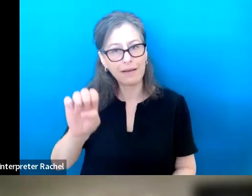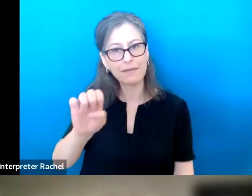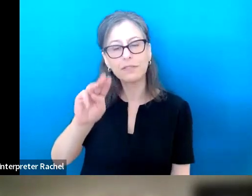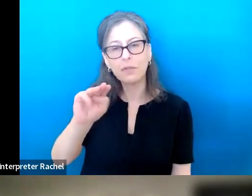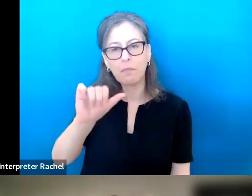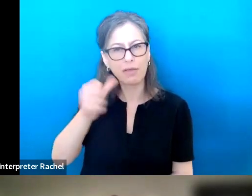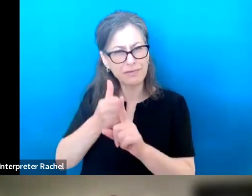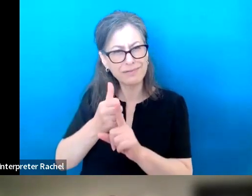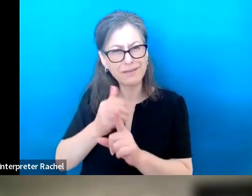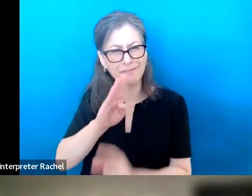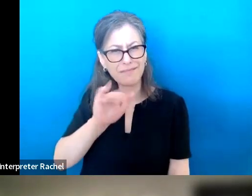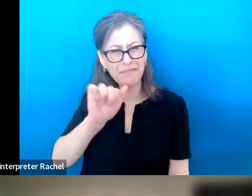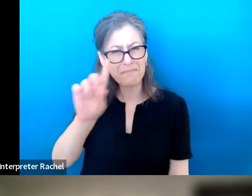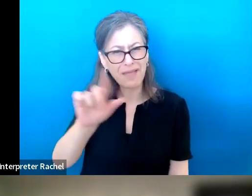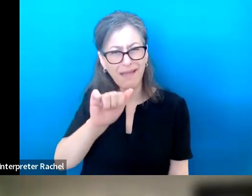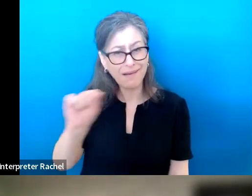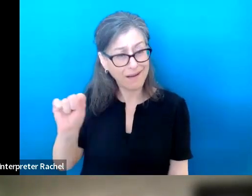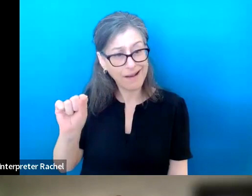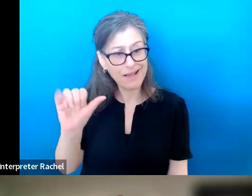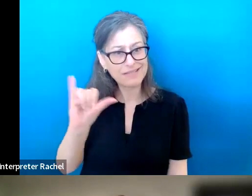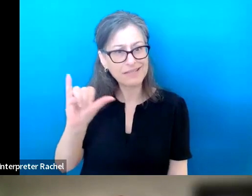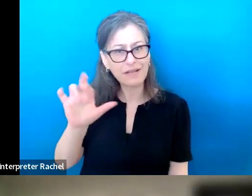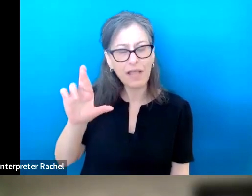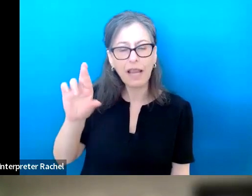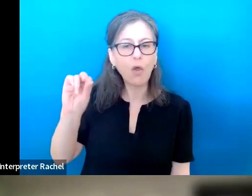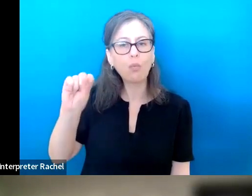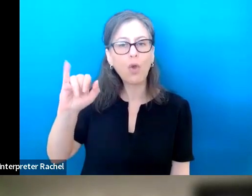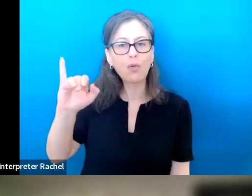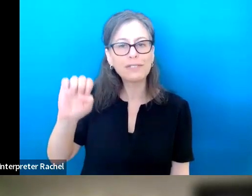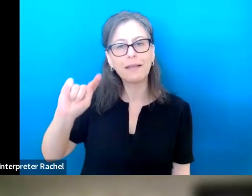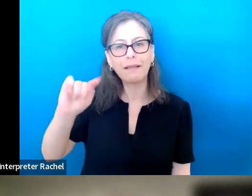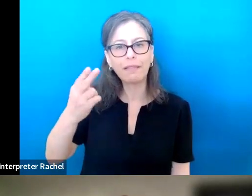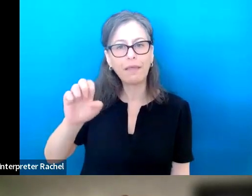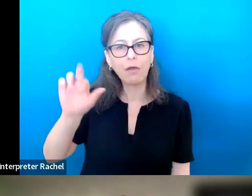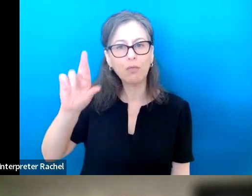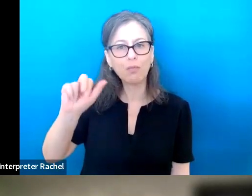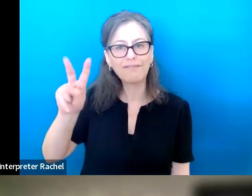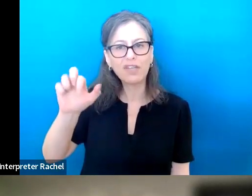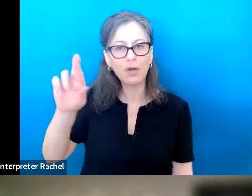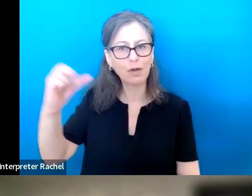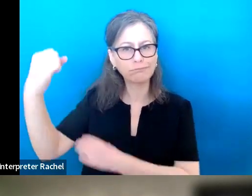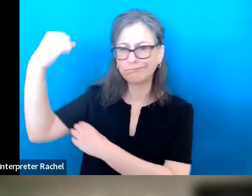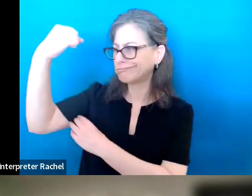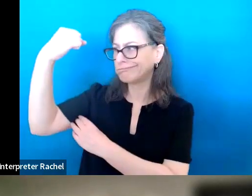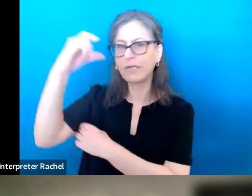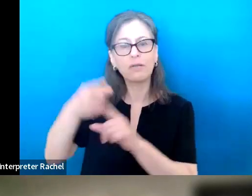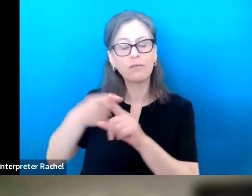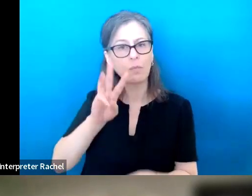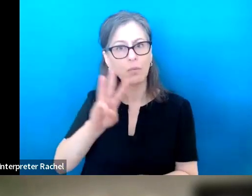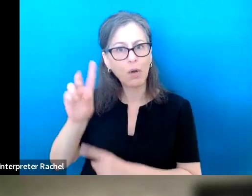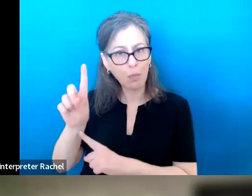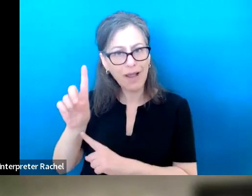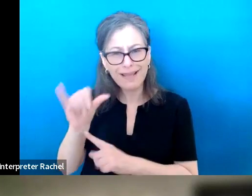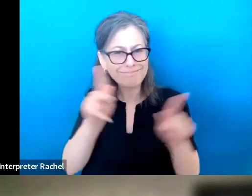badass. She was almost like a Rosie the Riveter, right? Mm-hmm. To World War One. I mean, when you look at these photos